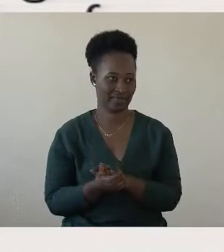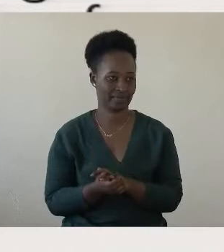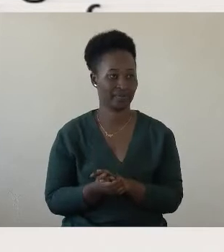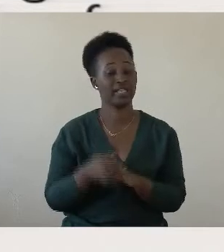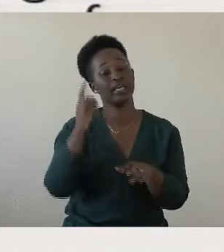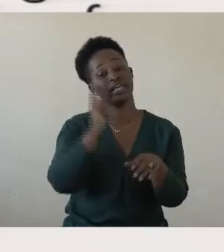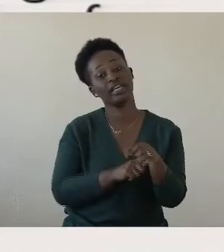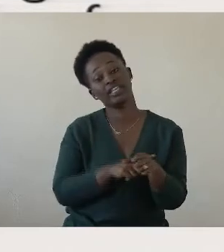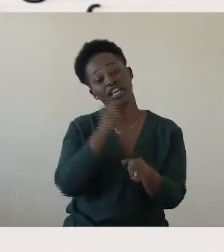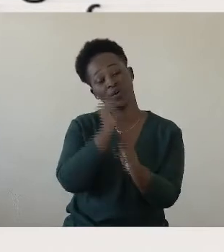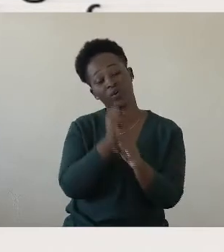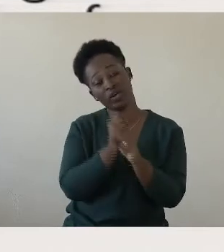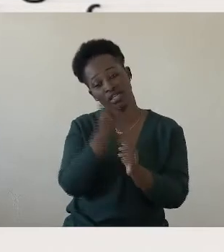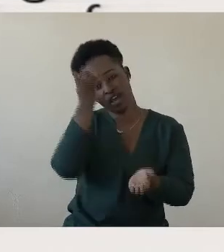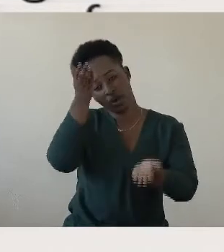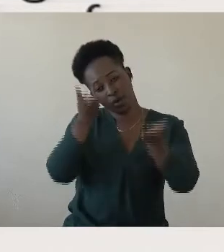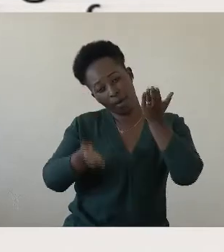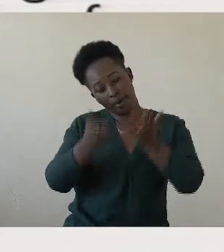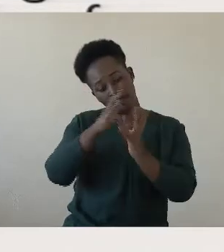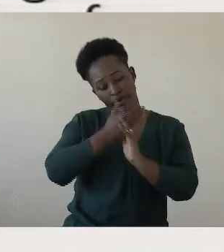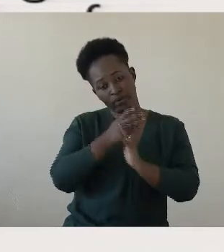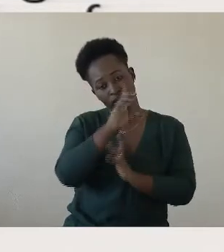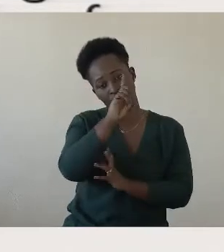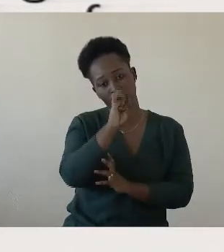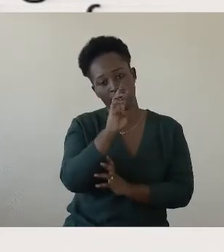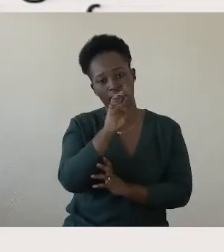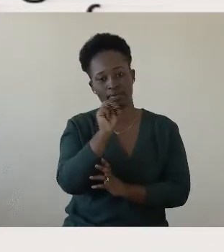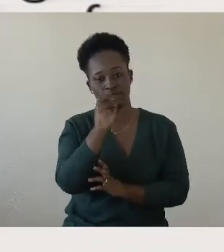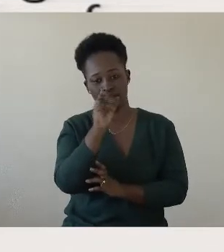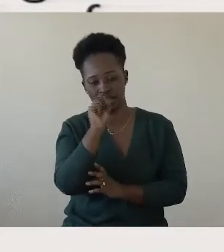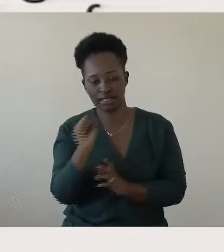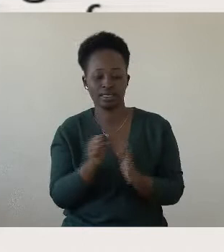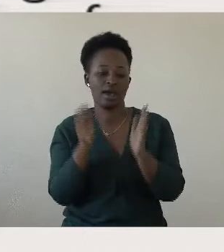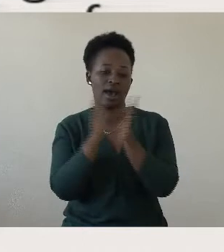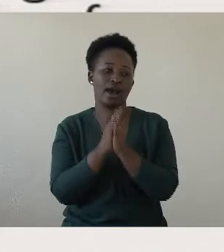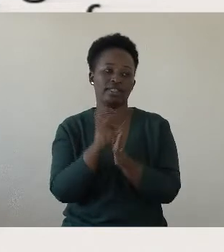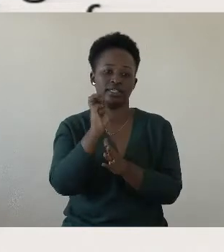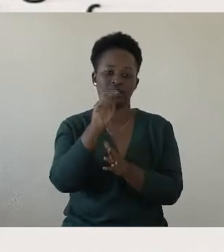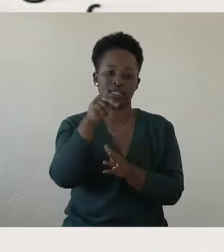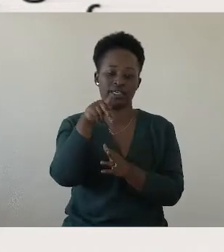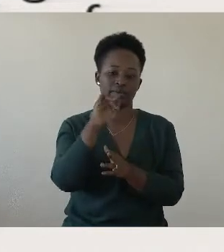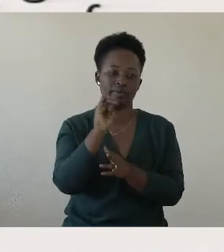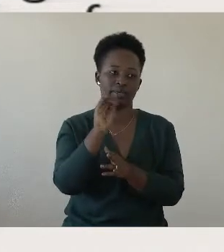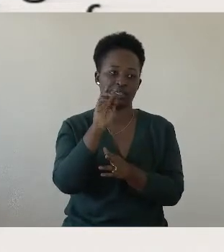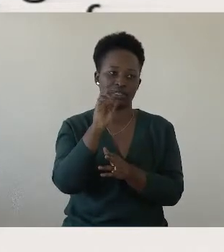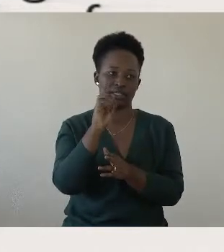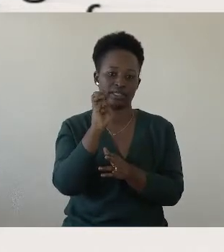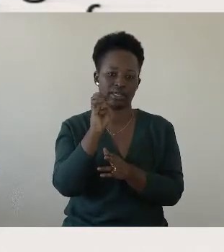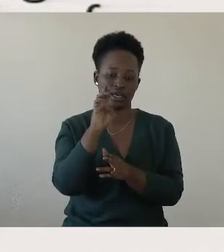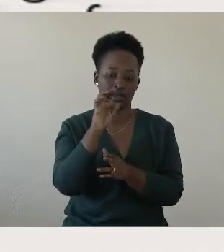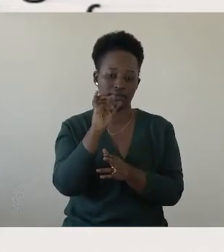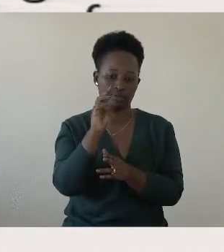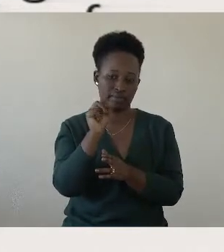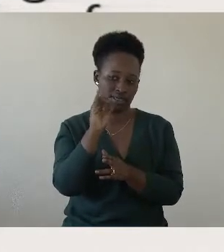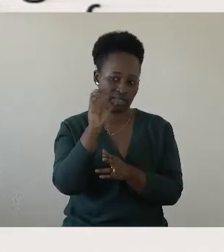a comparison between the dermis and the epidermis, the dermis has less number of